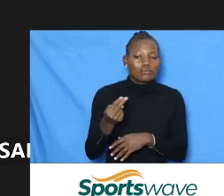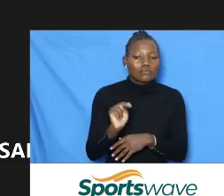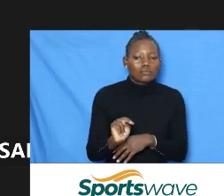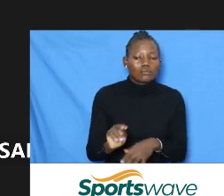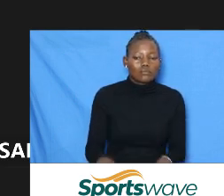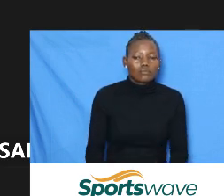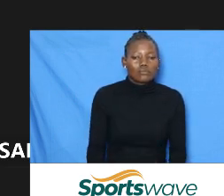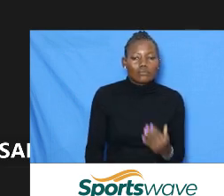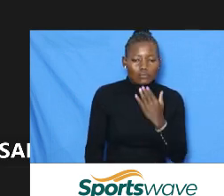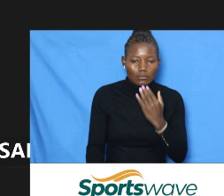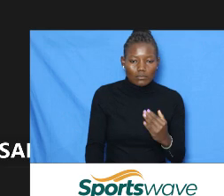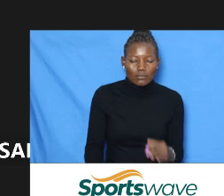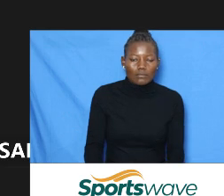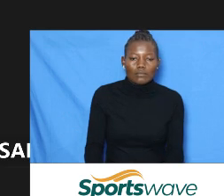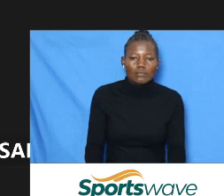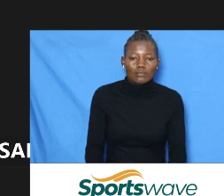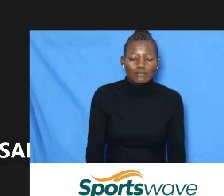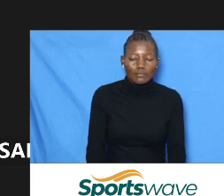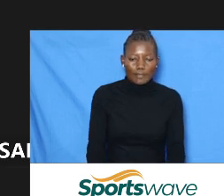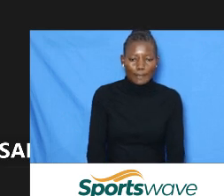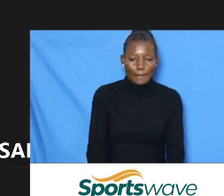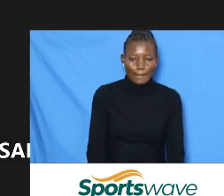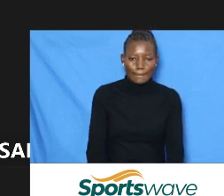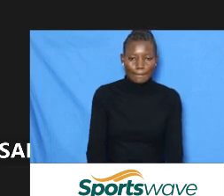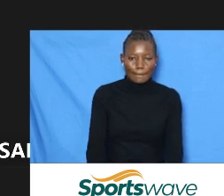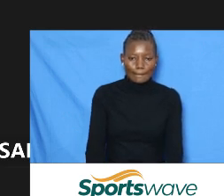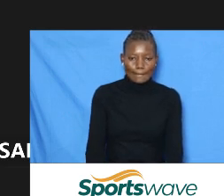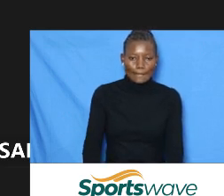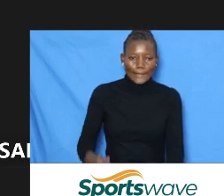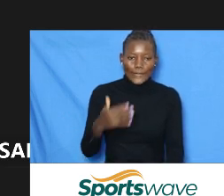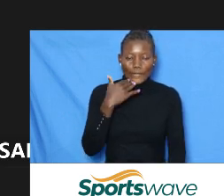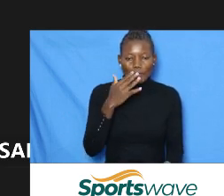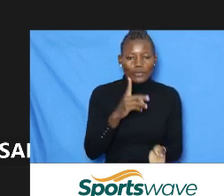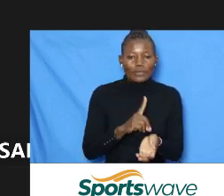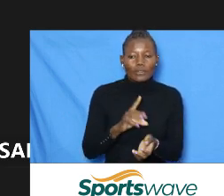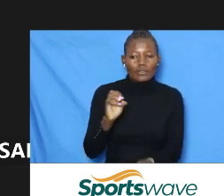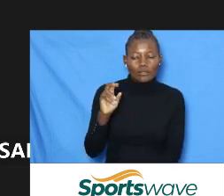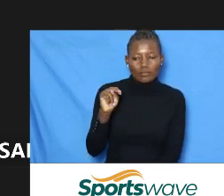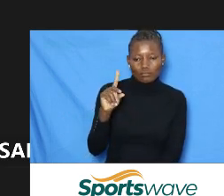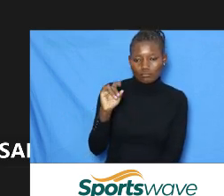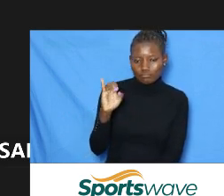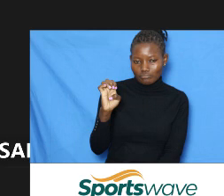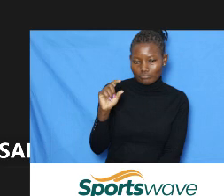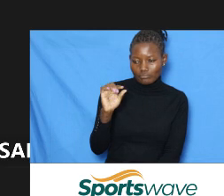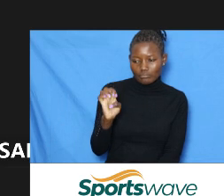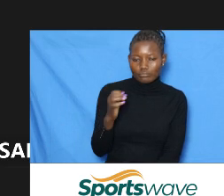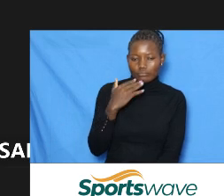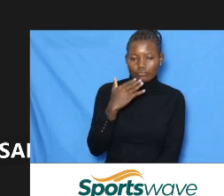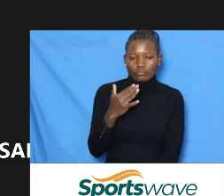Ogold. Thank you. Thank you, Dr. Ondiege, and thank you for such a wonderful and